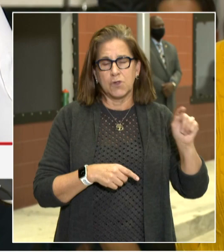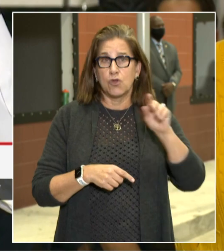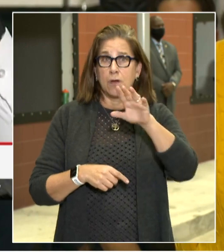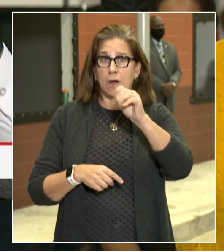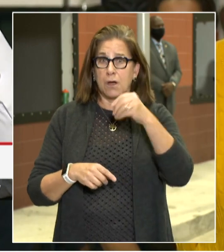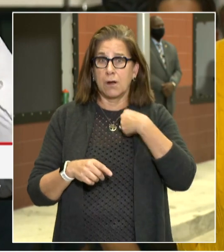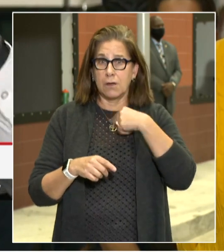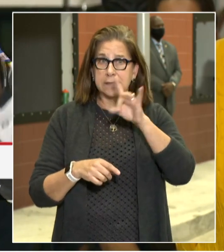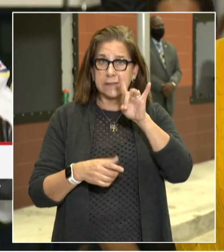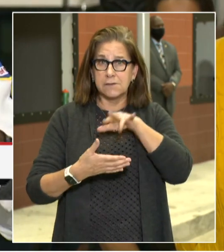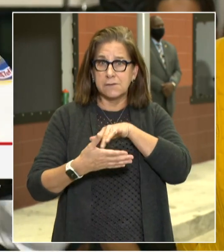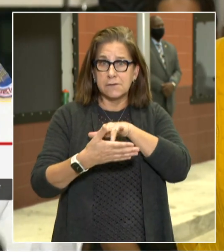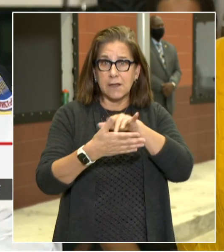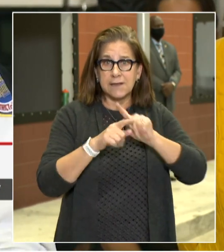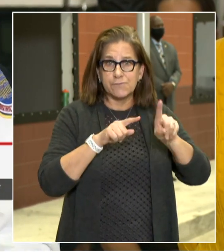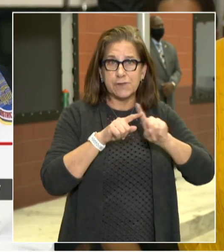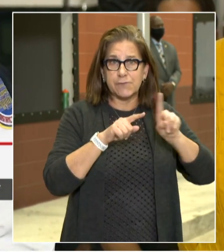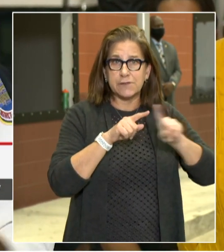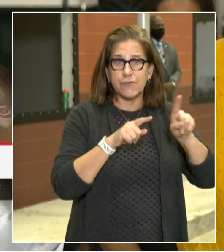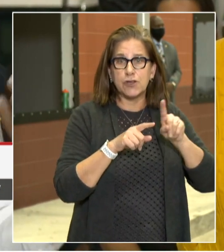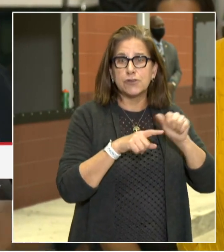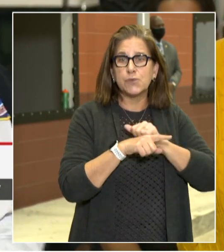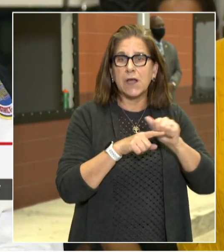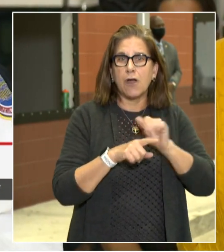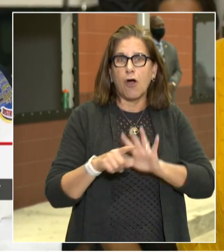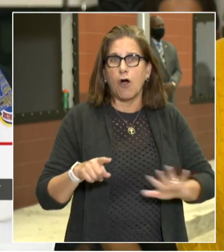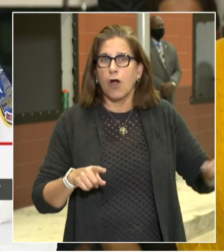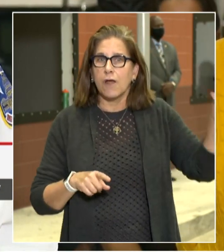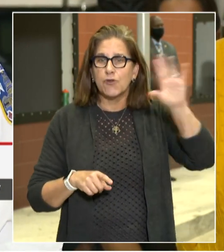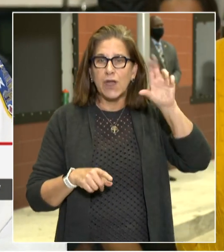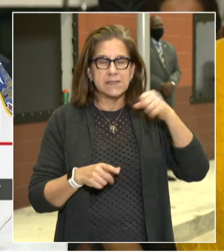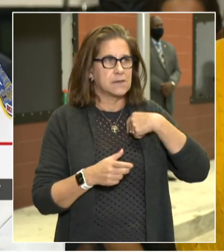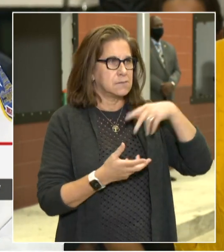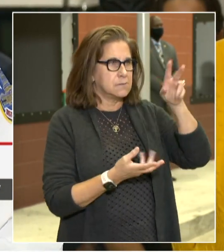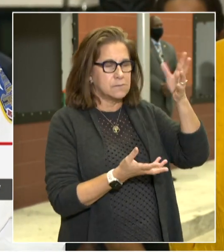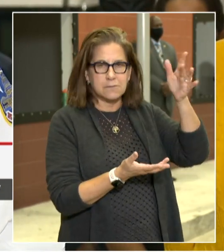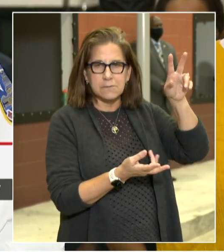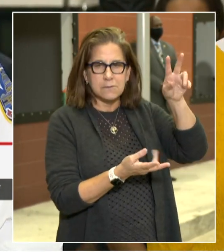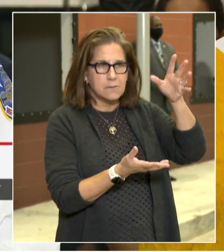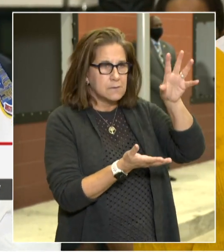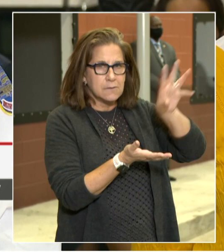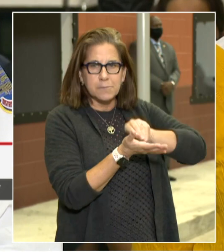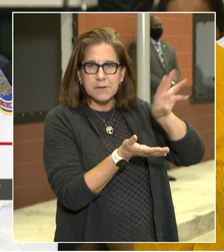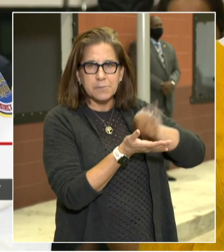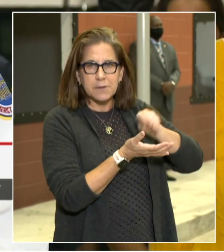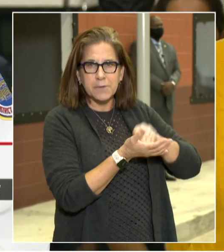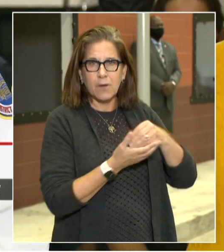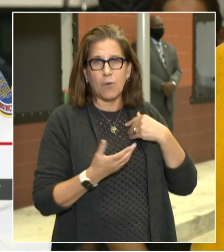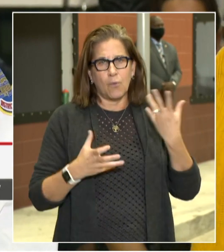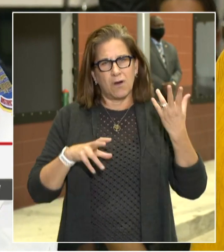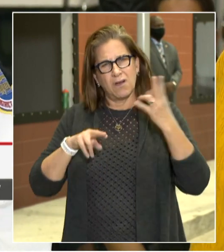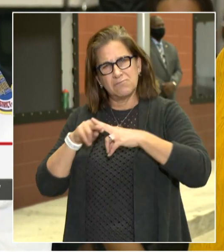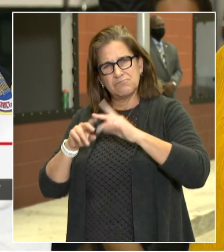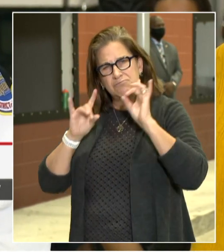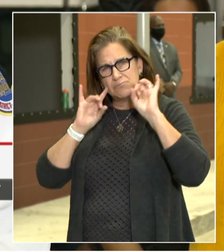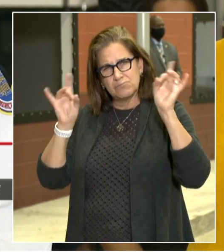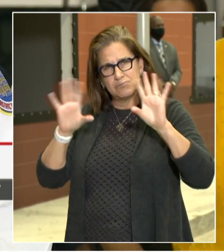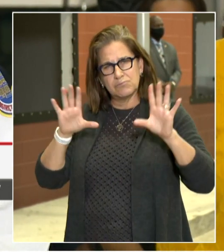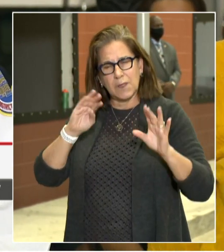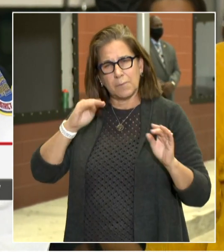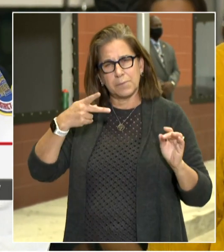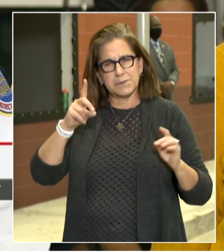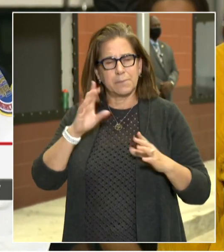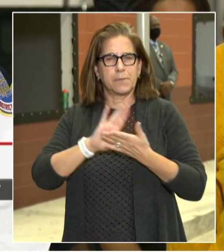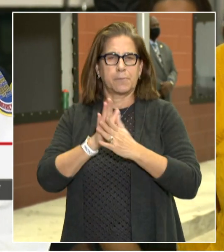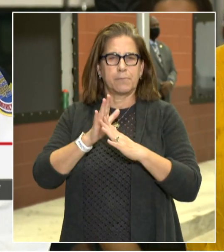leading pack in terms of how we do business. For example, the ABLE training. You know, NYPD is an early adopter. Philadelphia Police